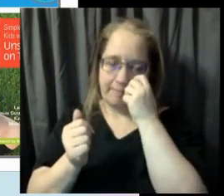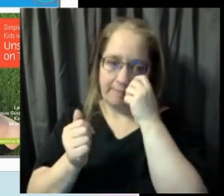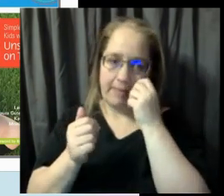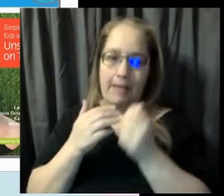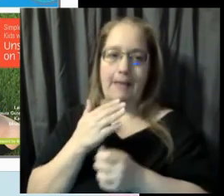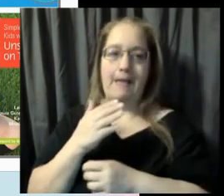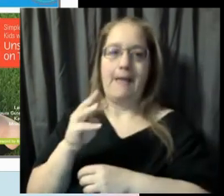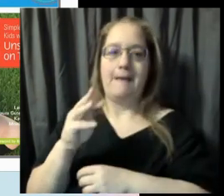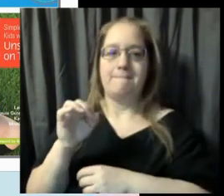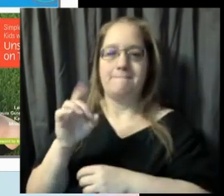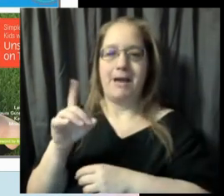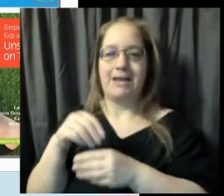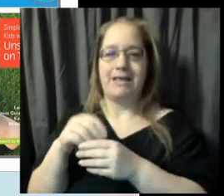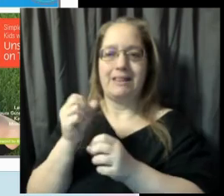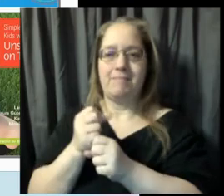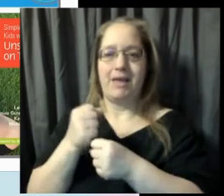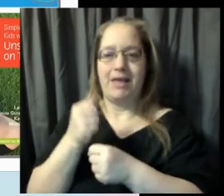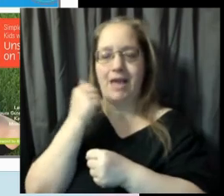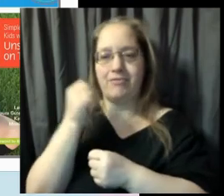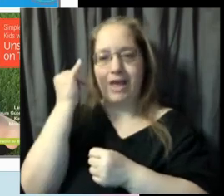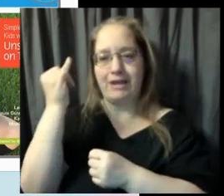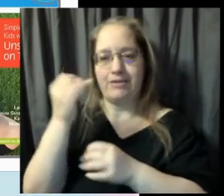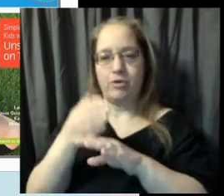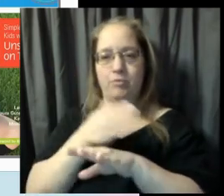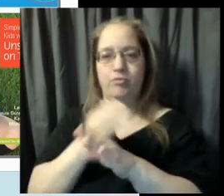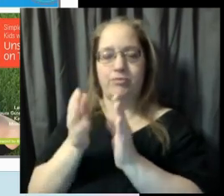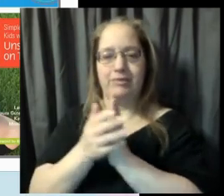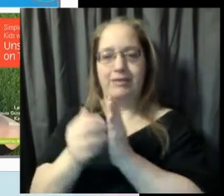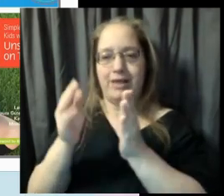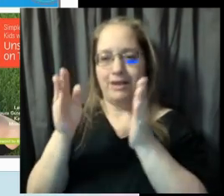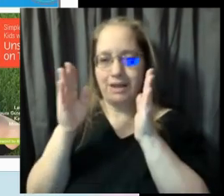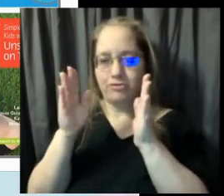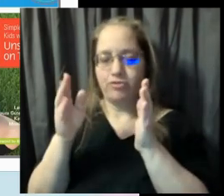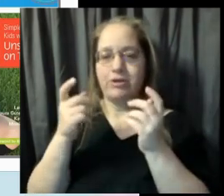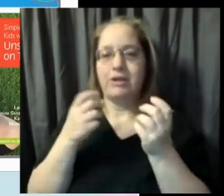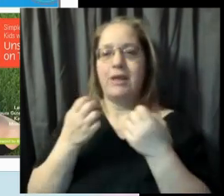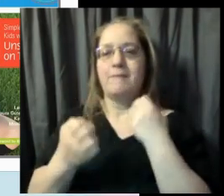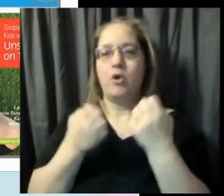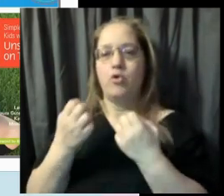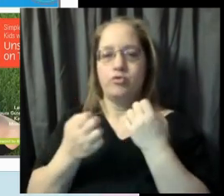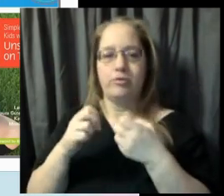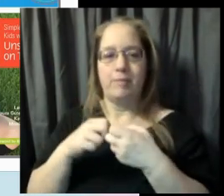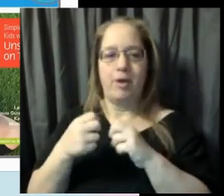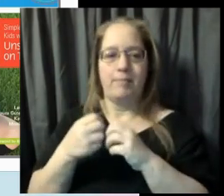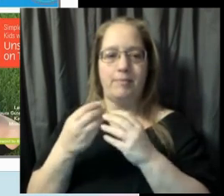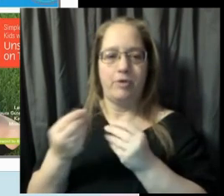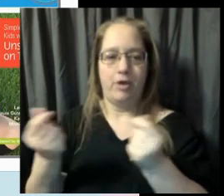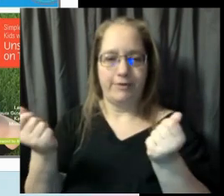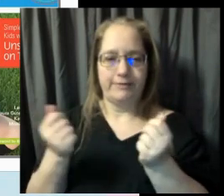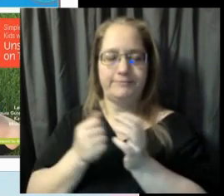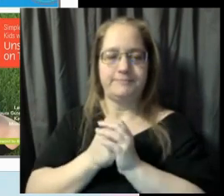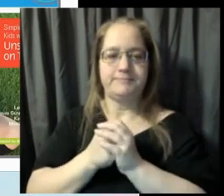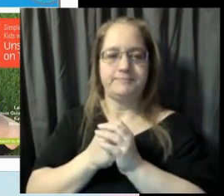gives simple, everyday ideas to help children improve skills like paying attention, controlling their emotions, and solving